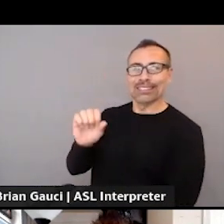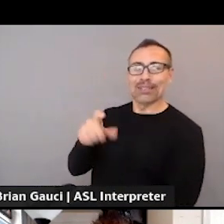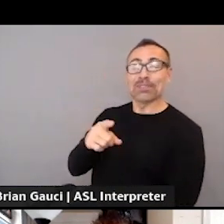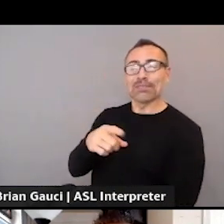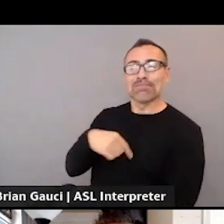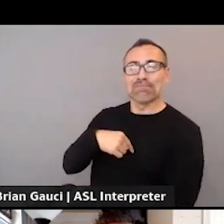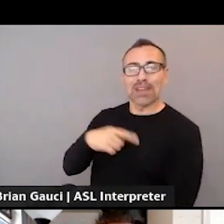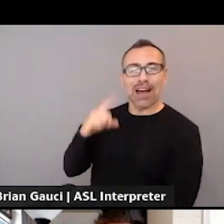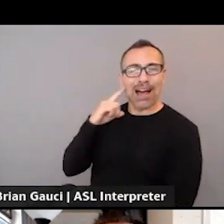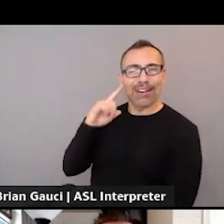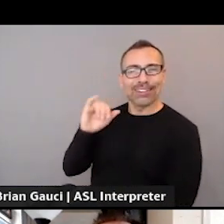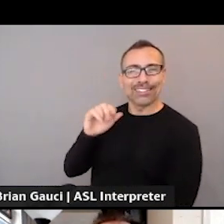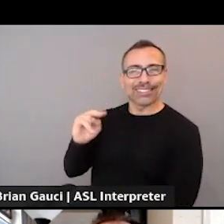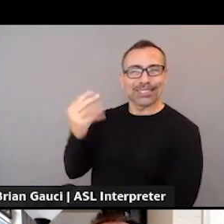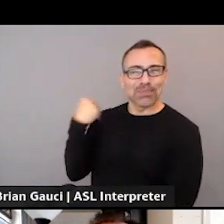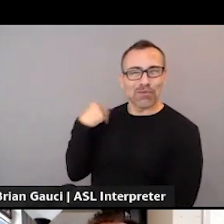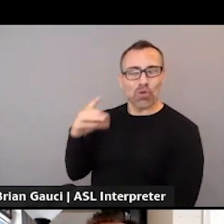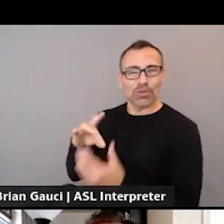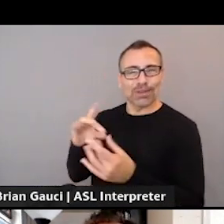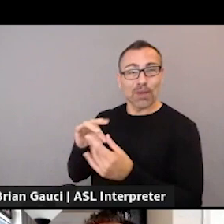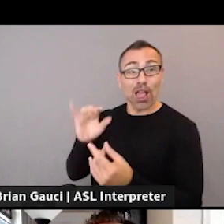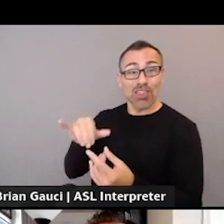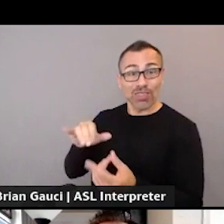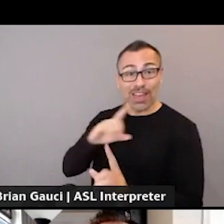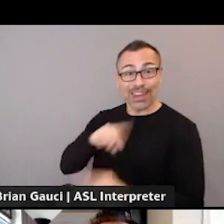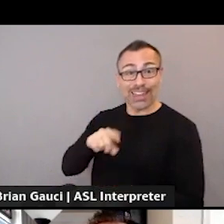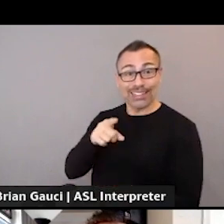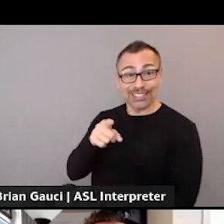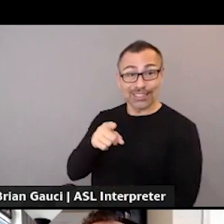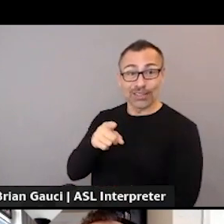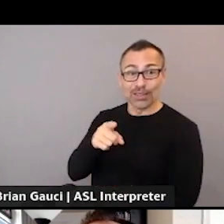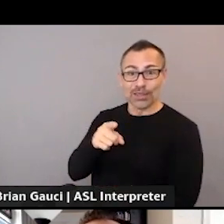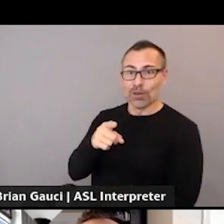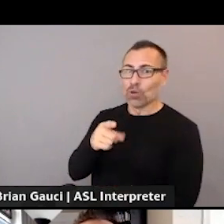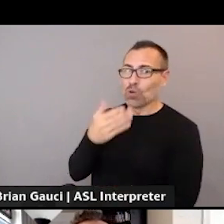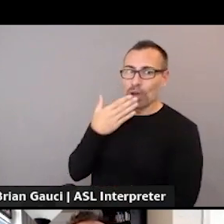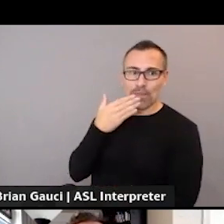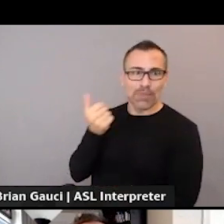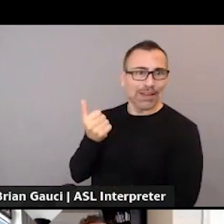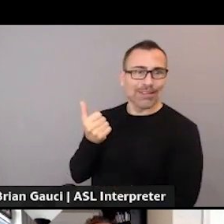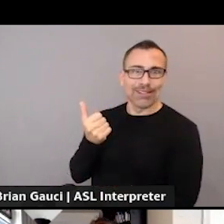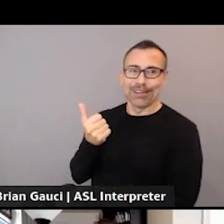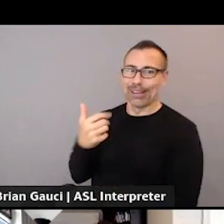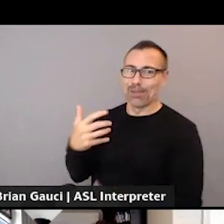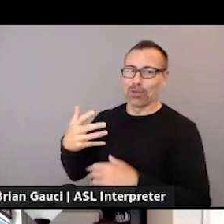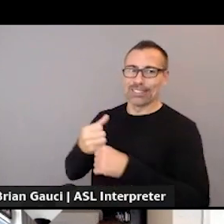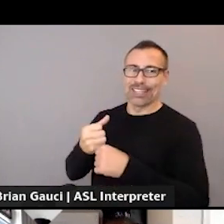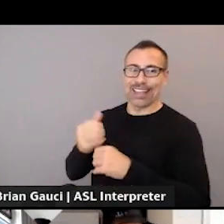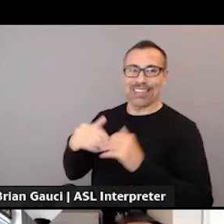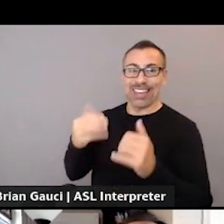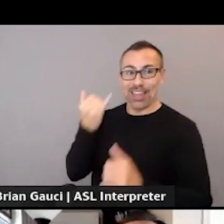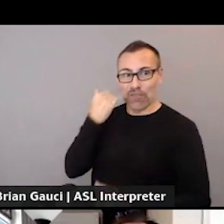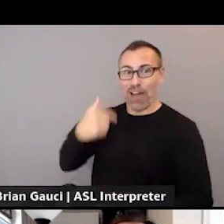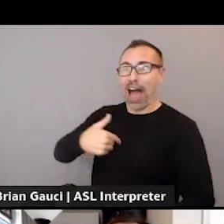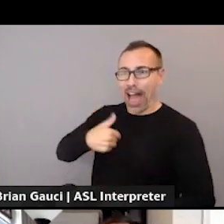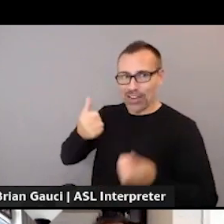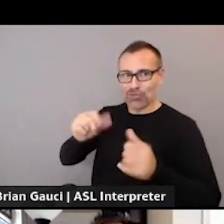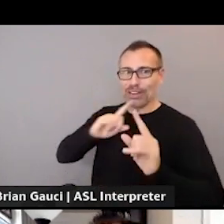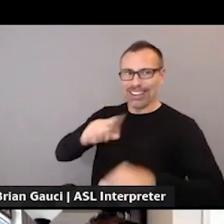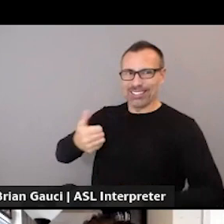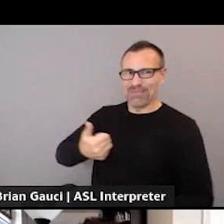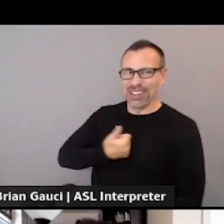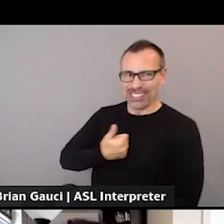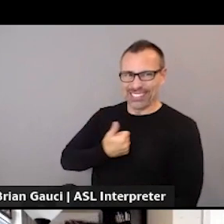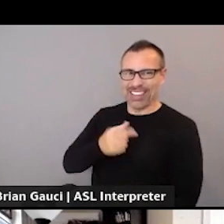earlier. That answer is probably way better and more succinct than if I was trying to answer it. So